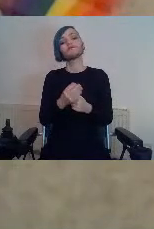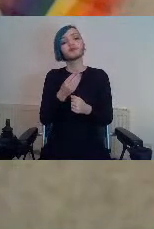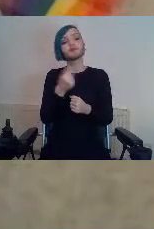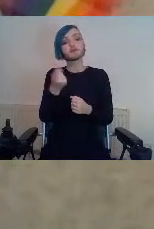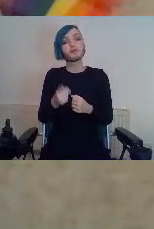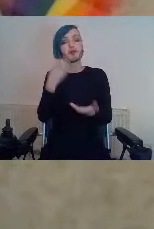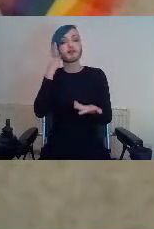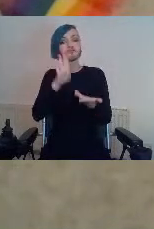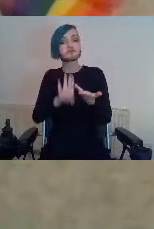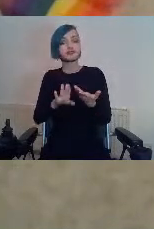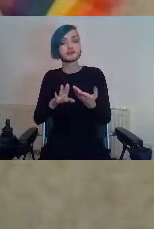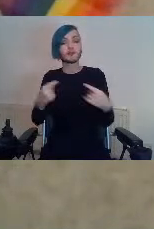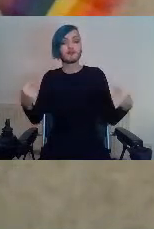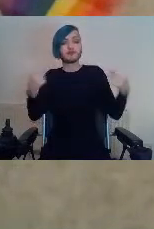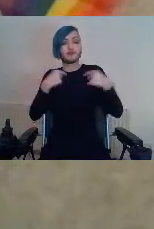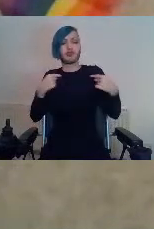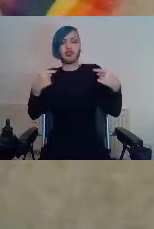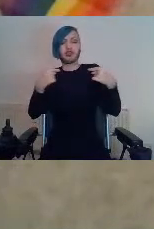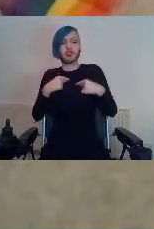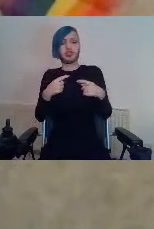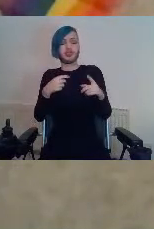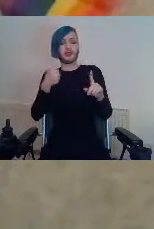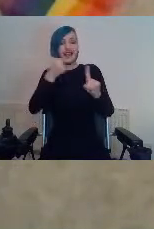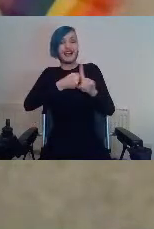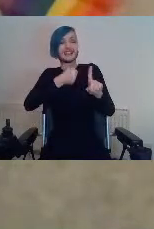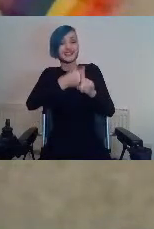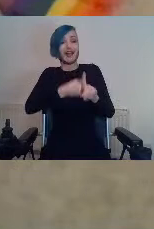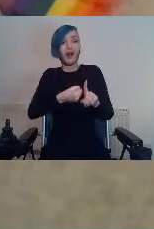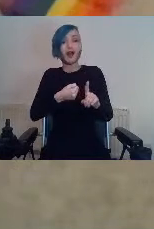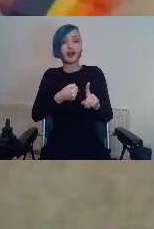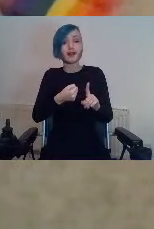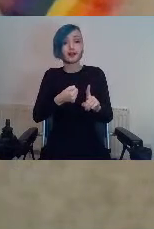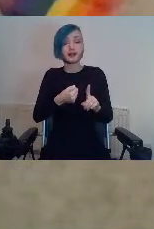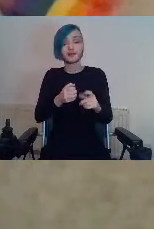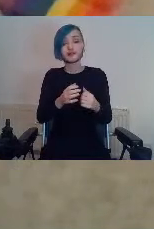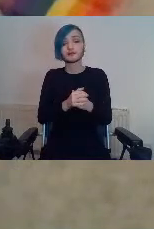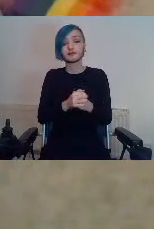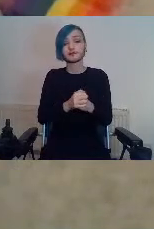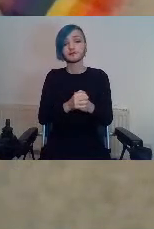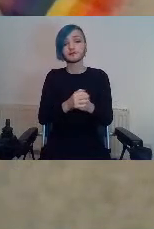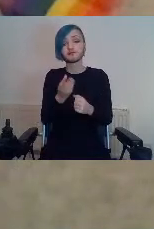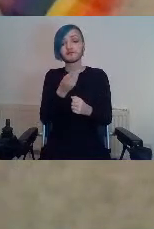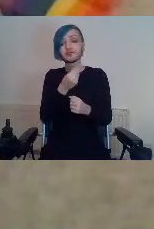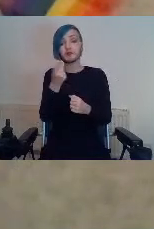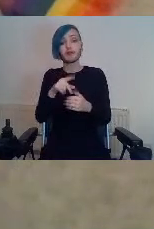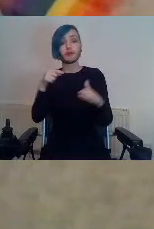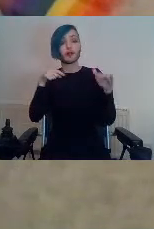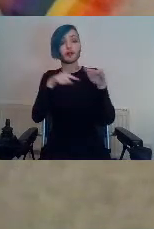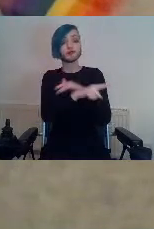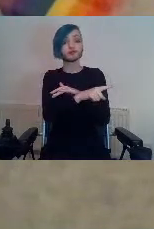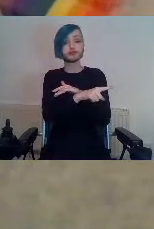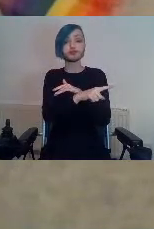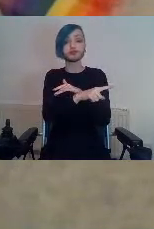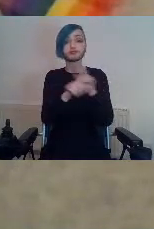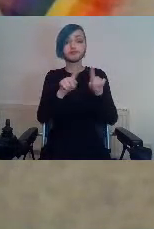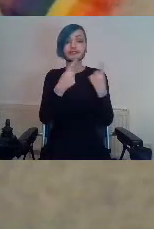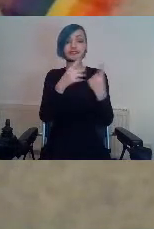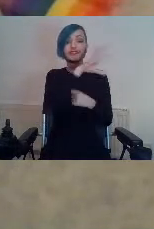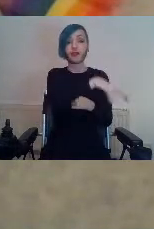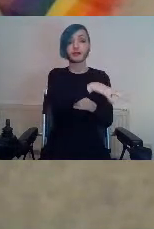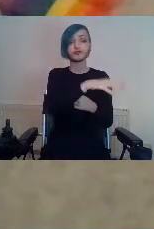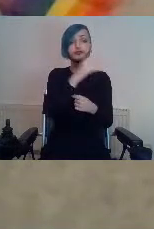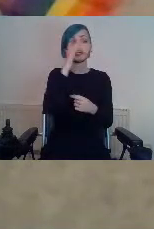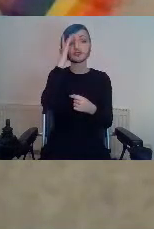violent attacks, and some of people left and they moved to different countries